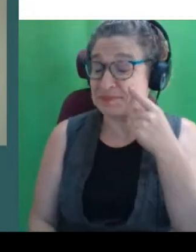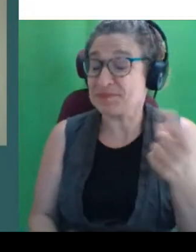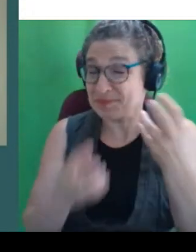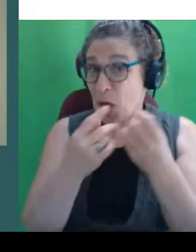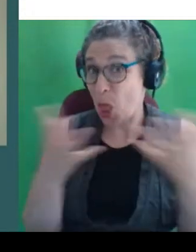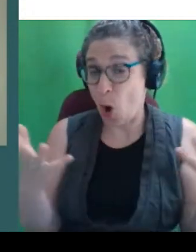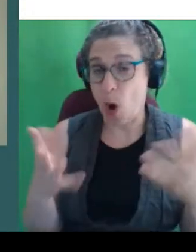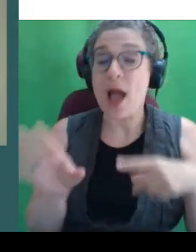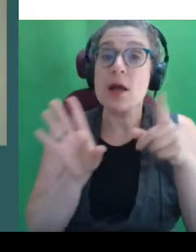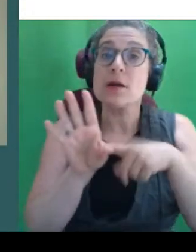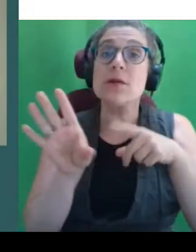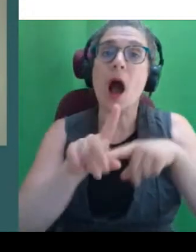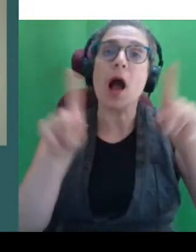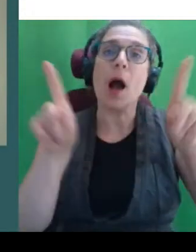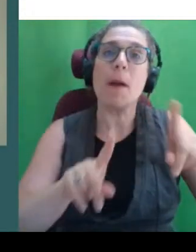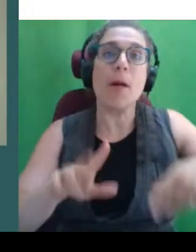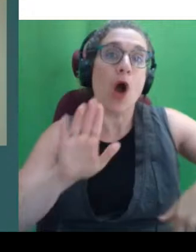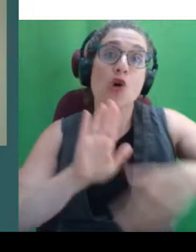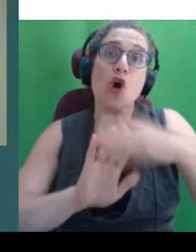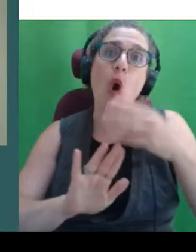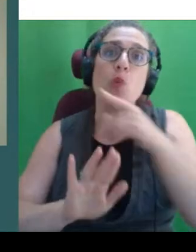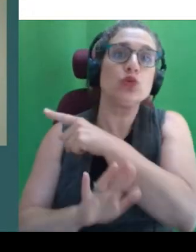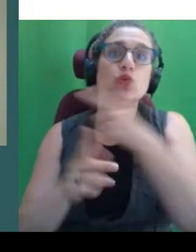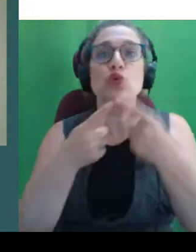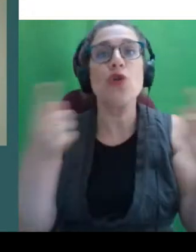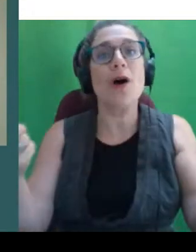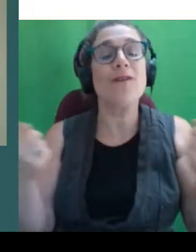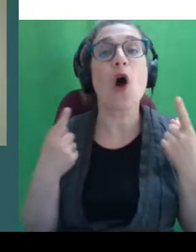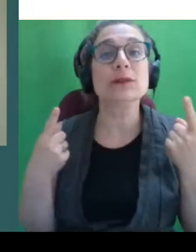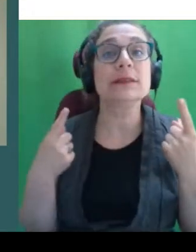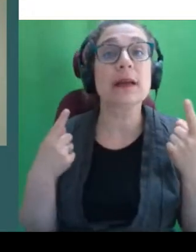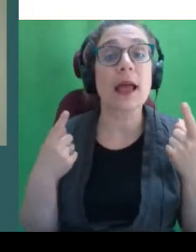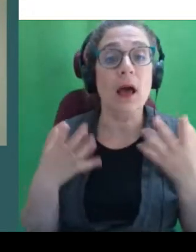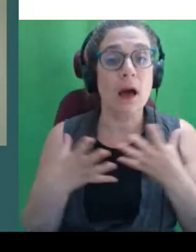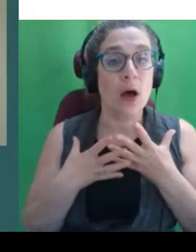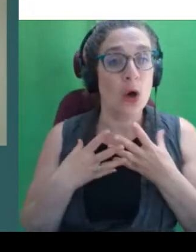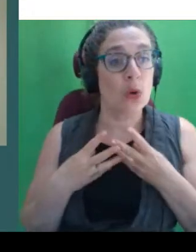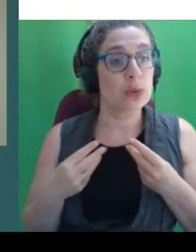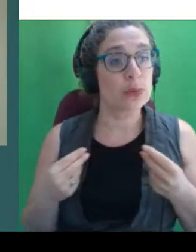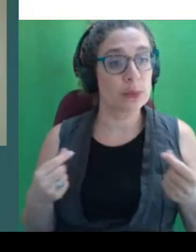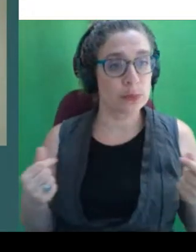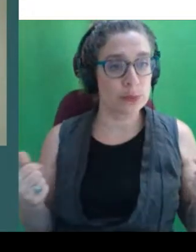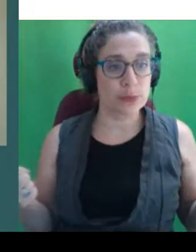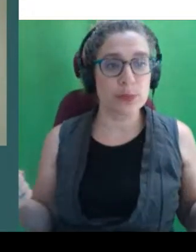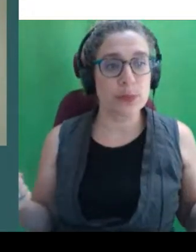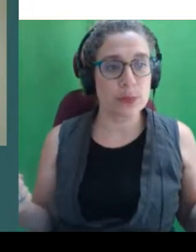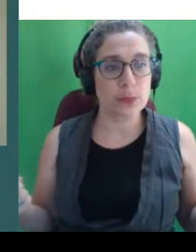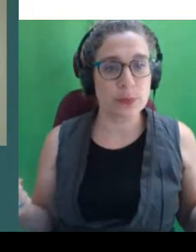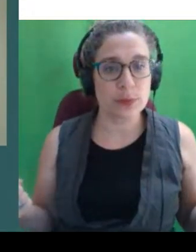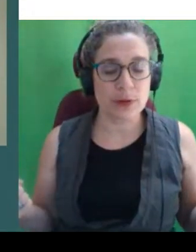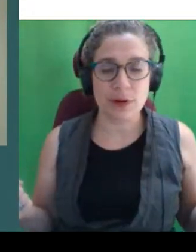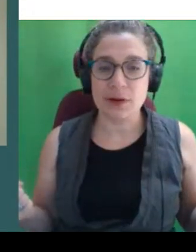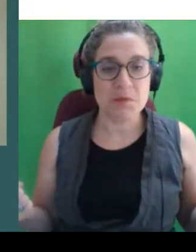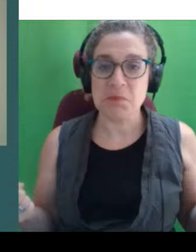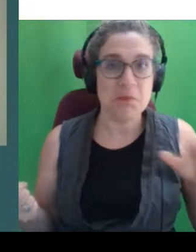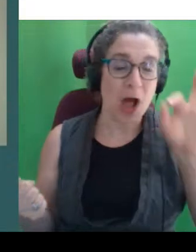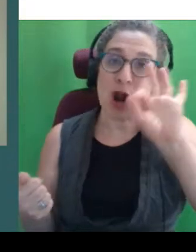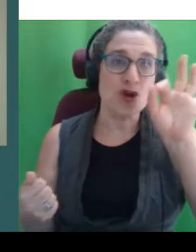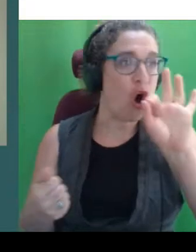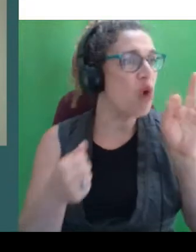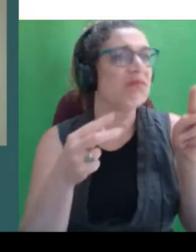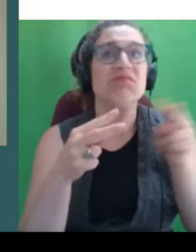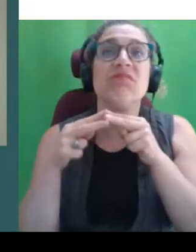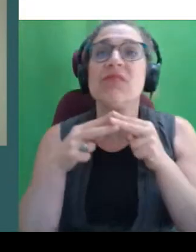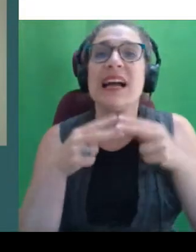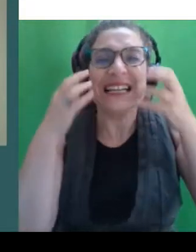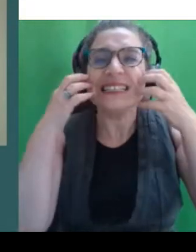people go off to university and suddenly their symptoms get a lot better, and they're not in contact with cats, etc. Their